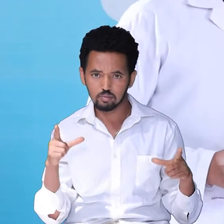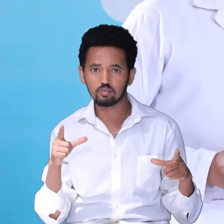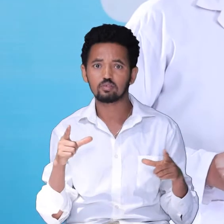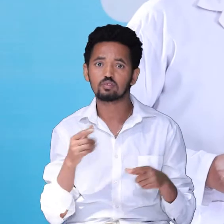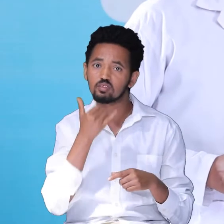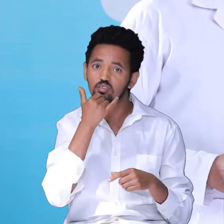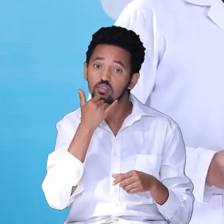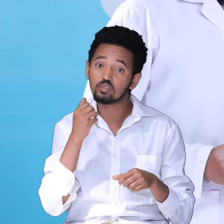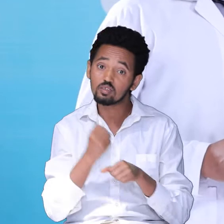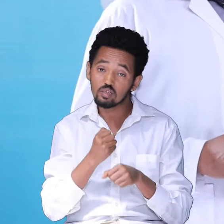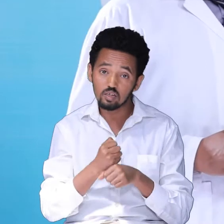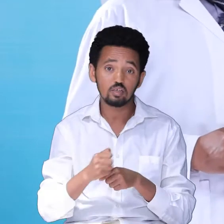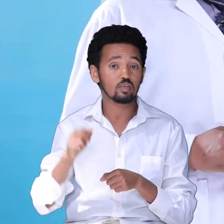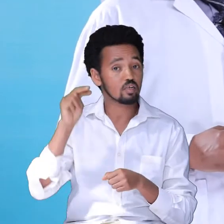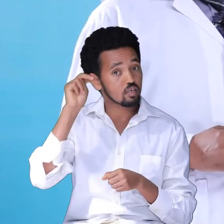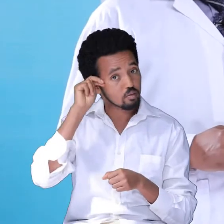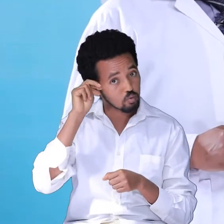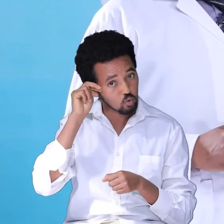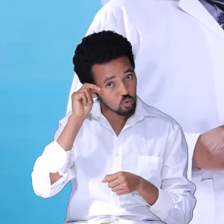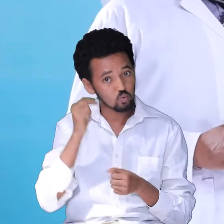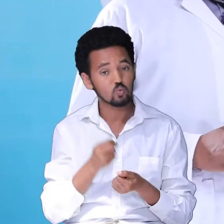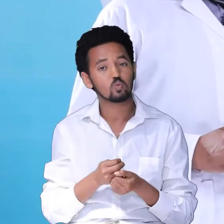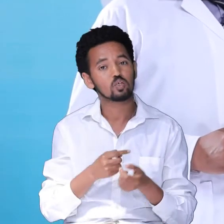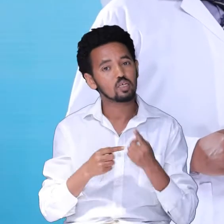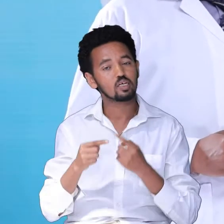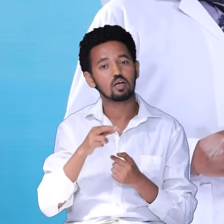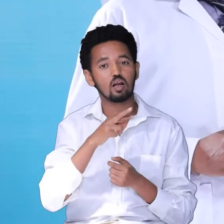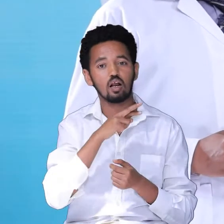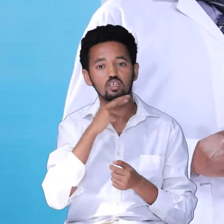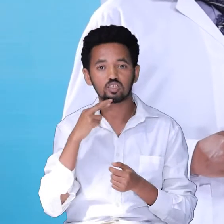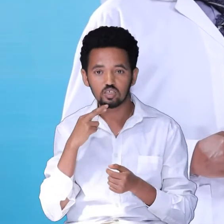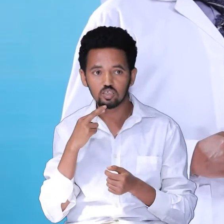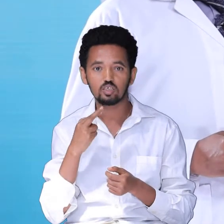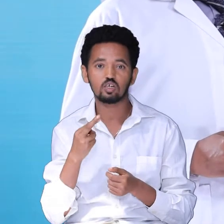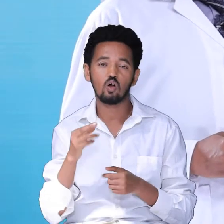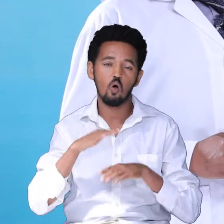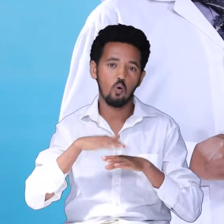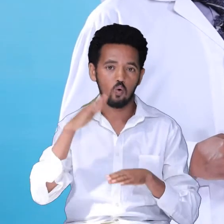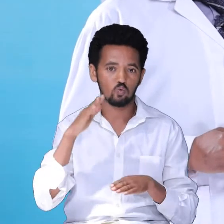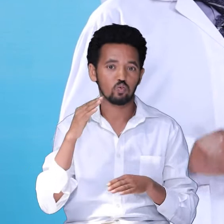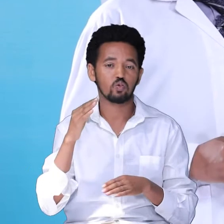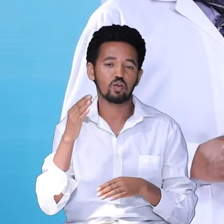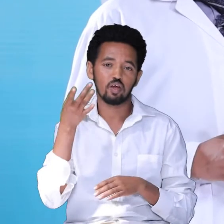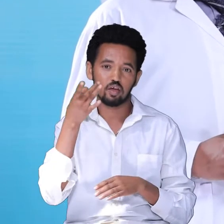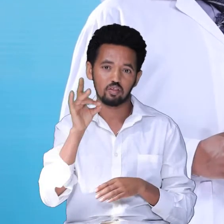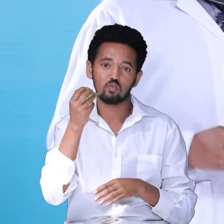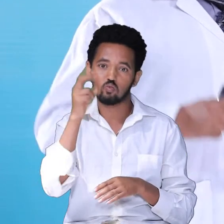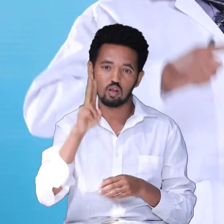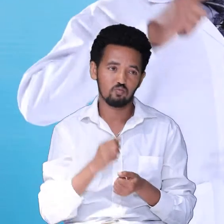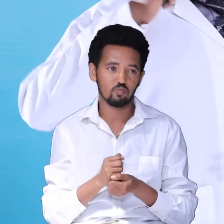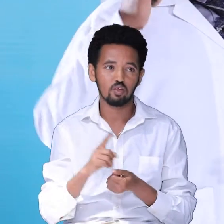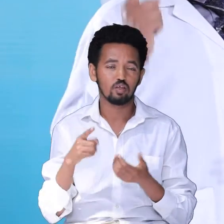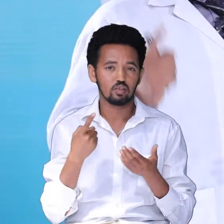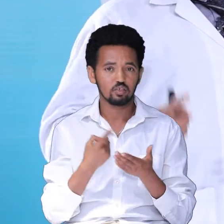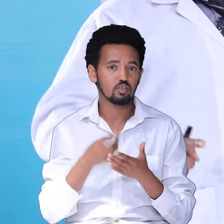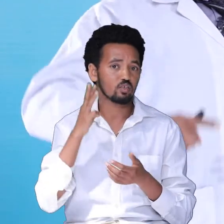Mistake of Napoleon. Napoleon conquered Russia on 1812.